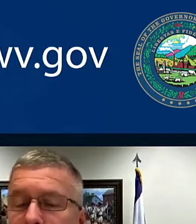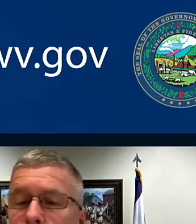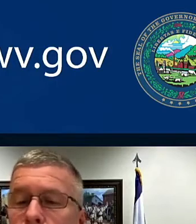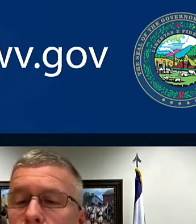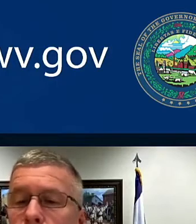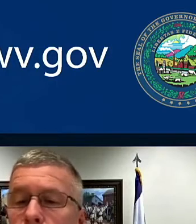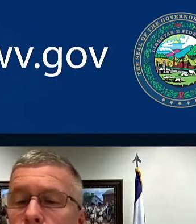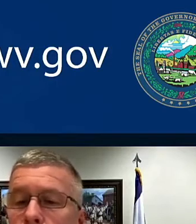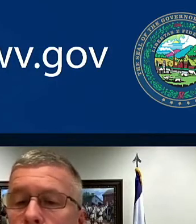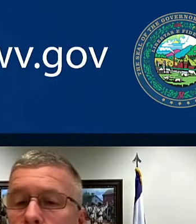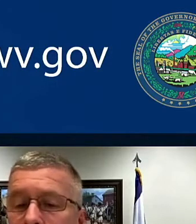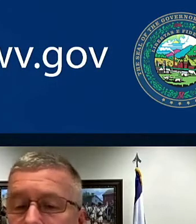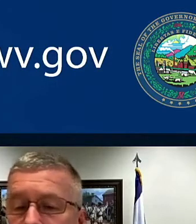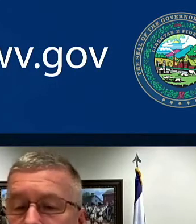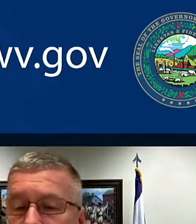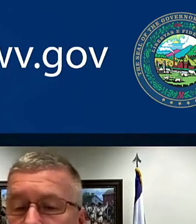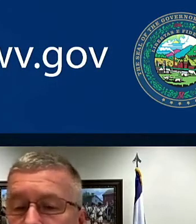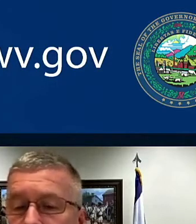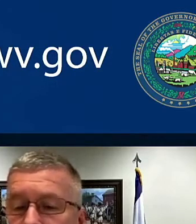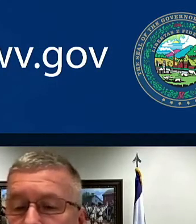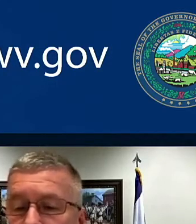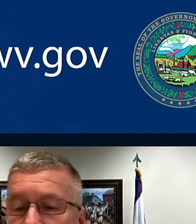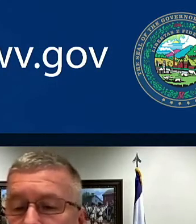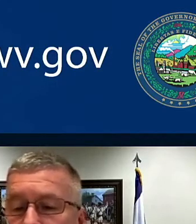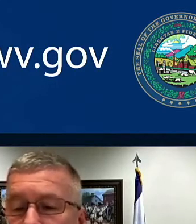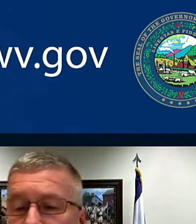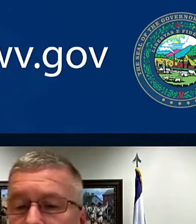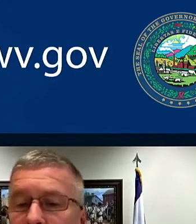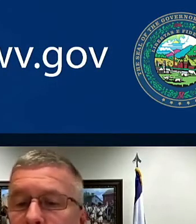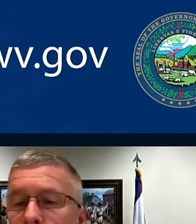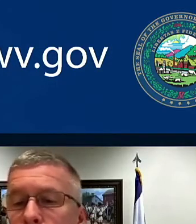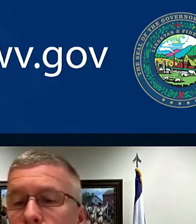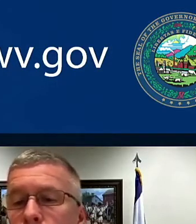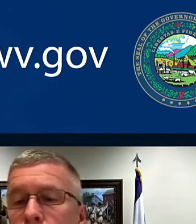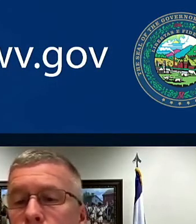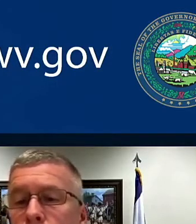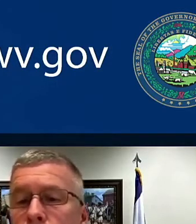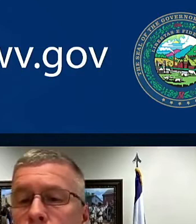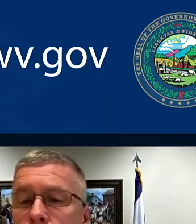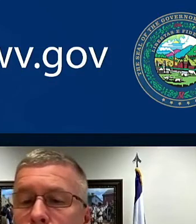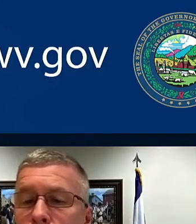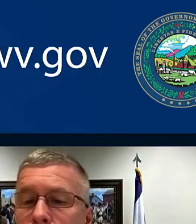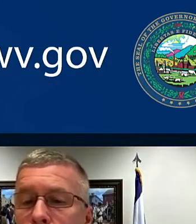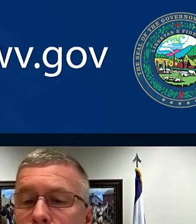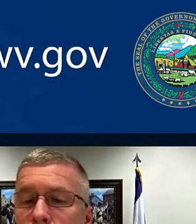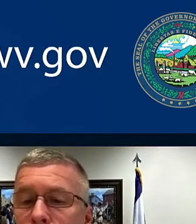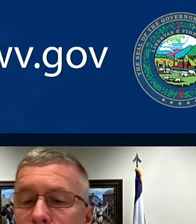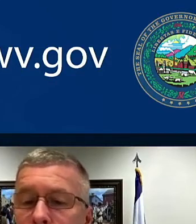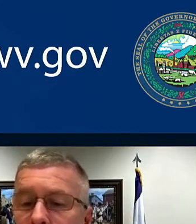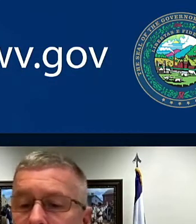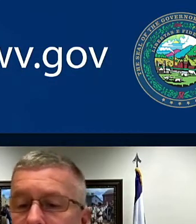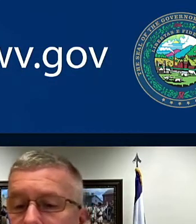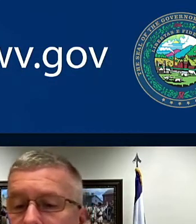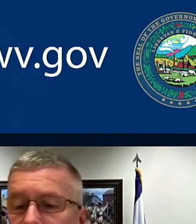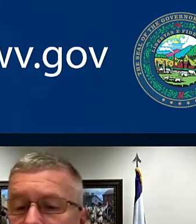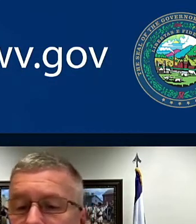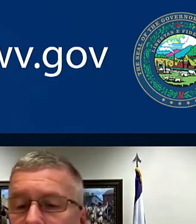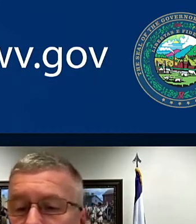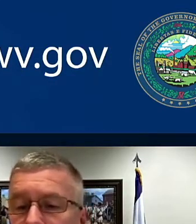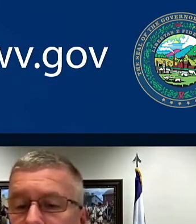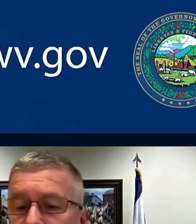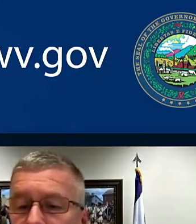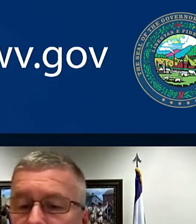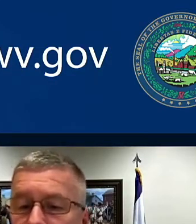and if it was found if she got it at the hospital or somewhere else, if anybody else in the hospital has COVID. Just wondering for an update. Thank